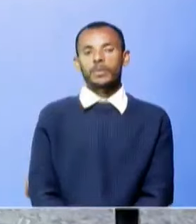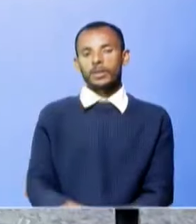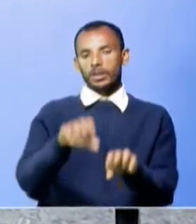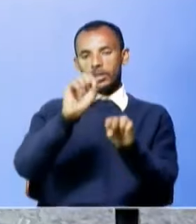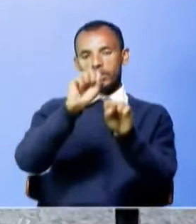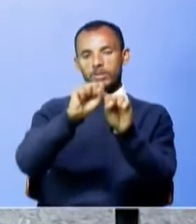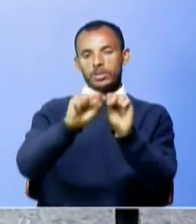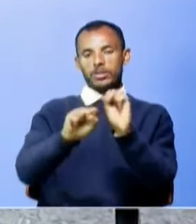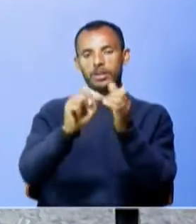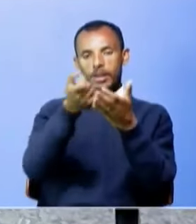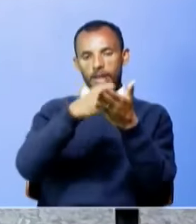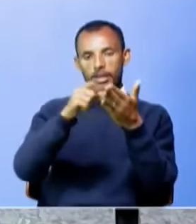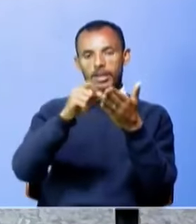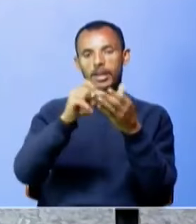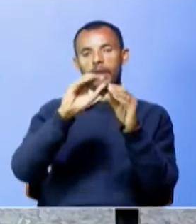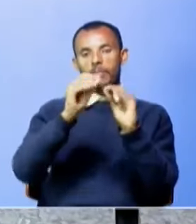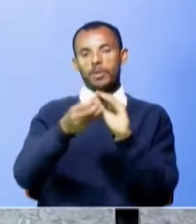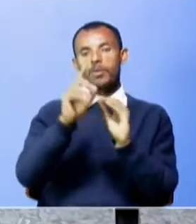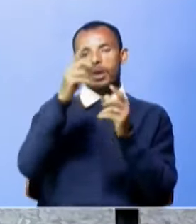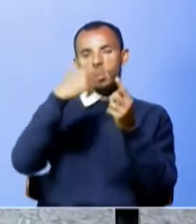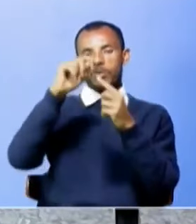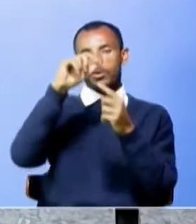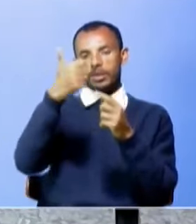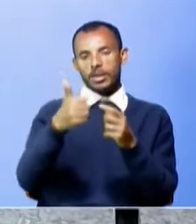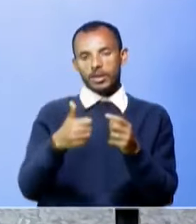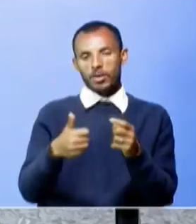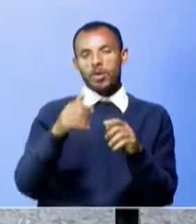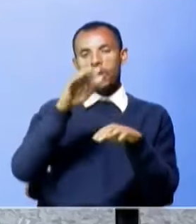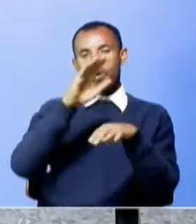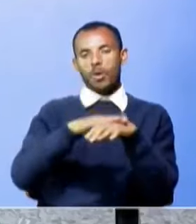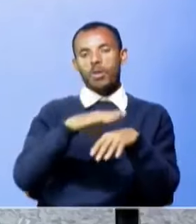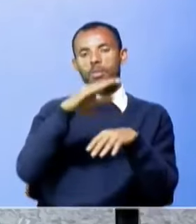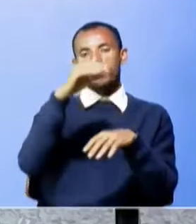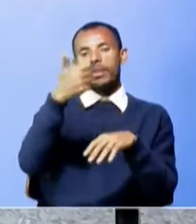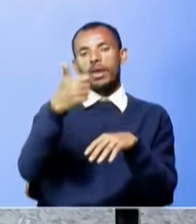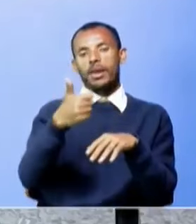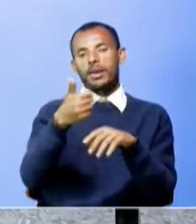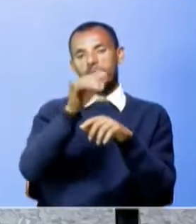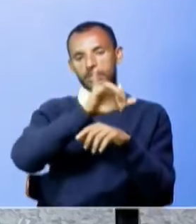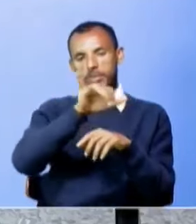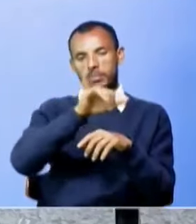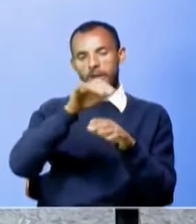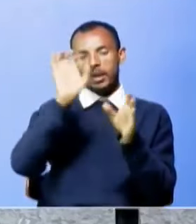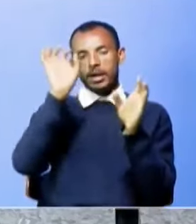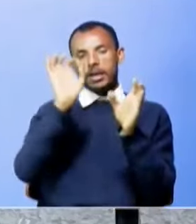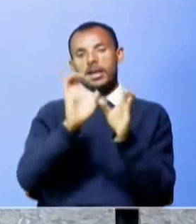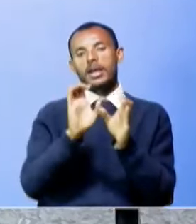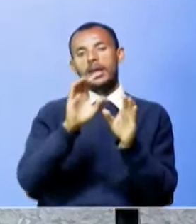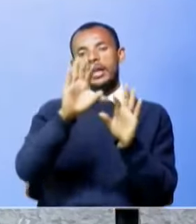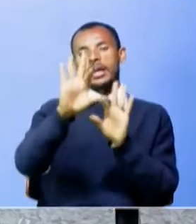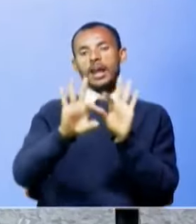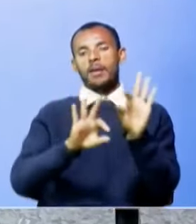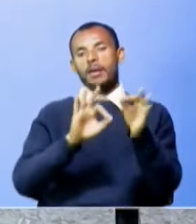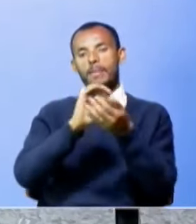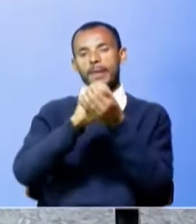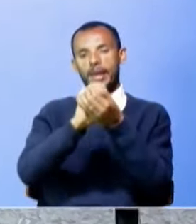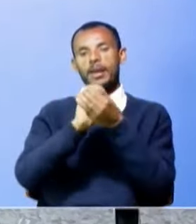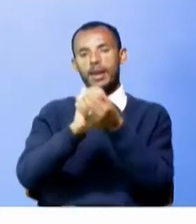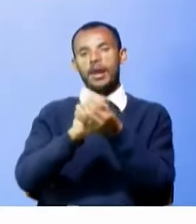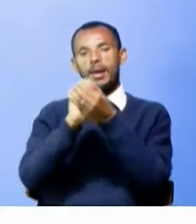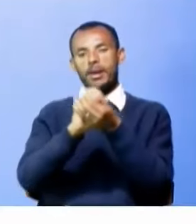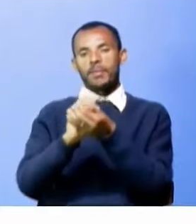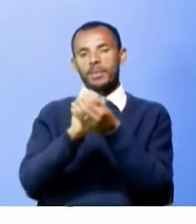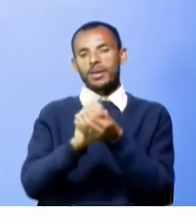So write numbers 1 up to 10 on 10 identical cards and randomly take one